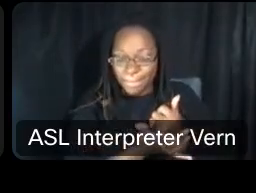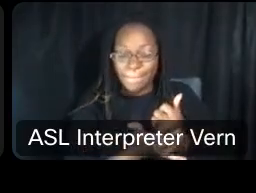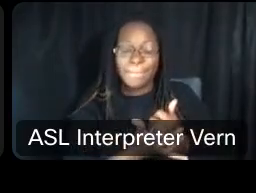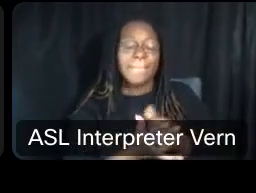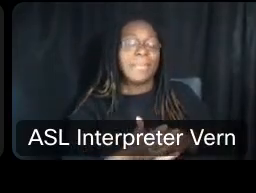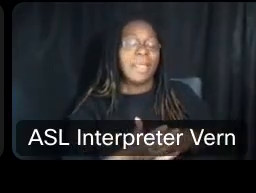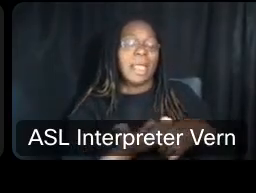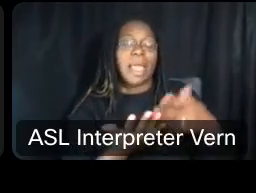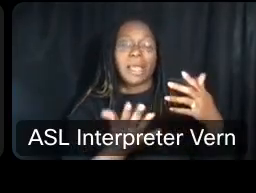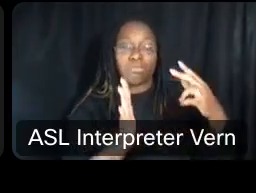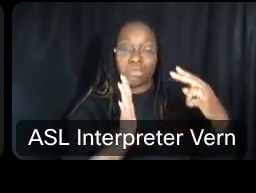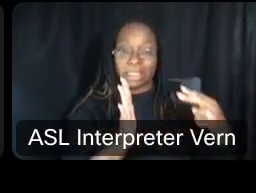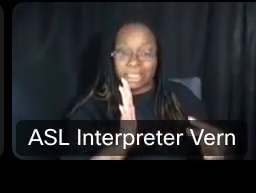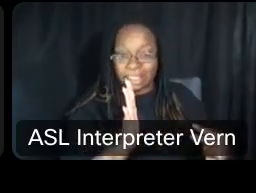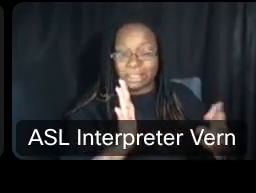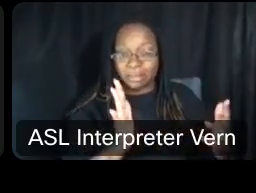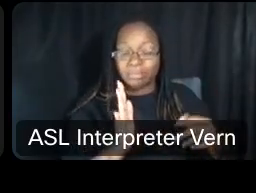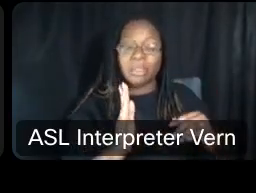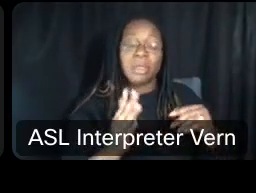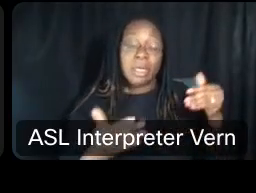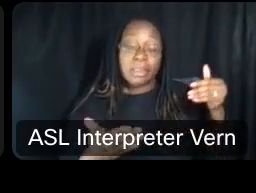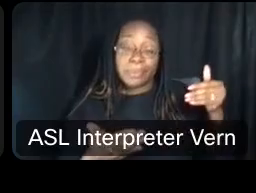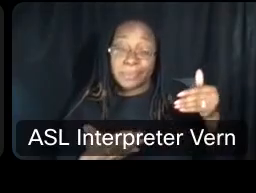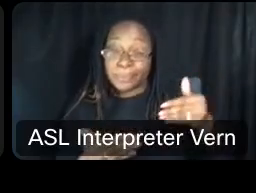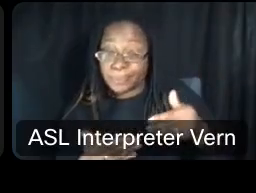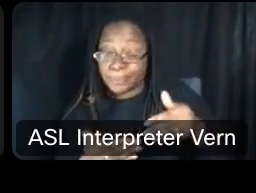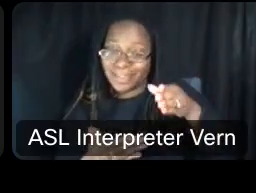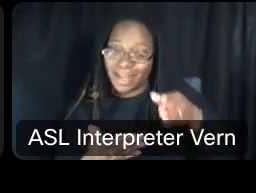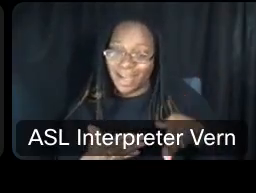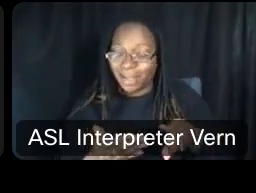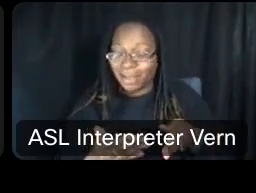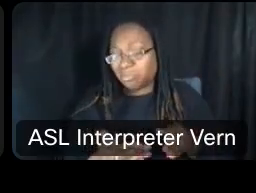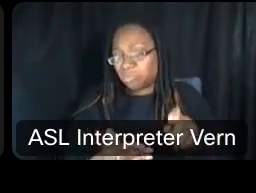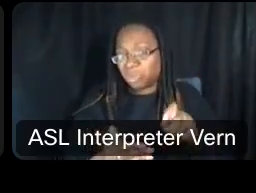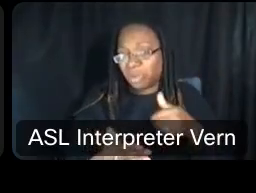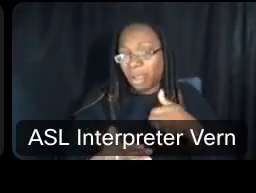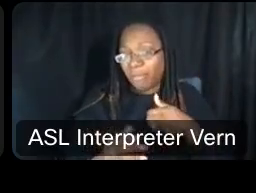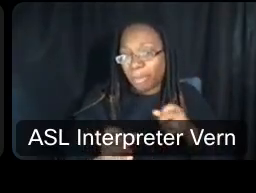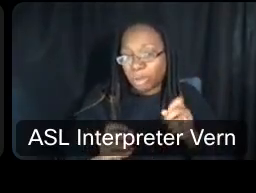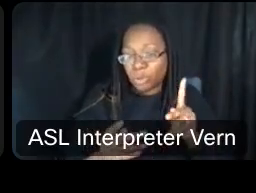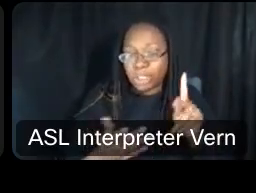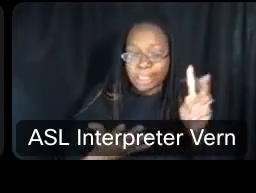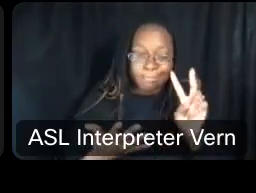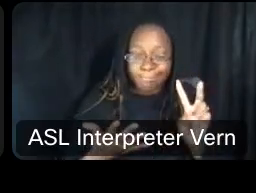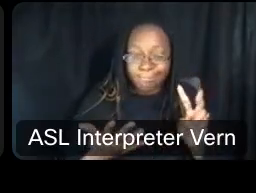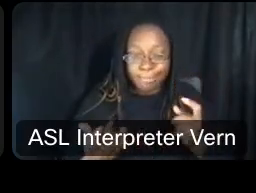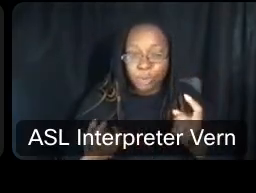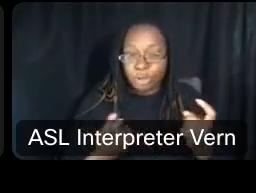we absolutely have time at the end of our session today to be able to go through any questions that folks may